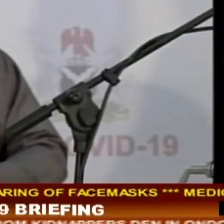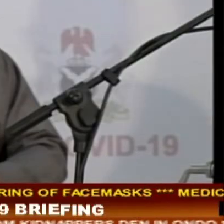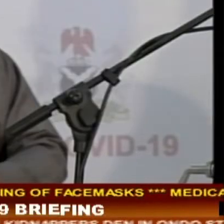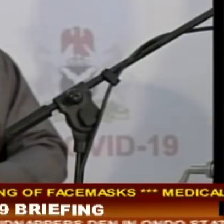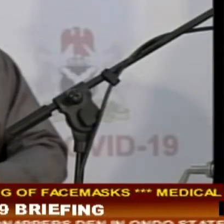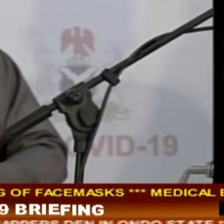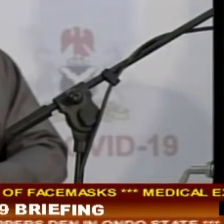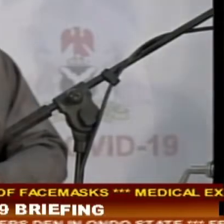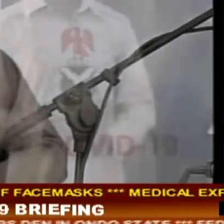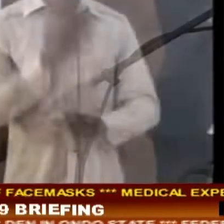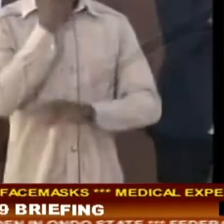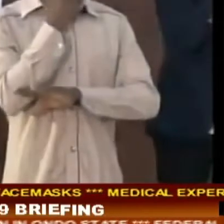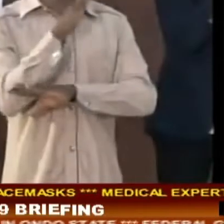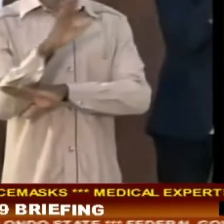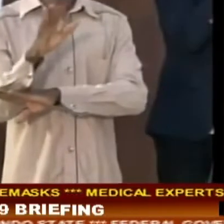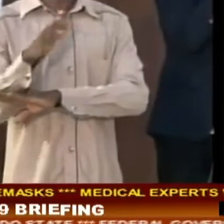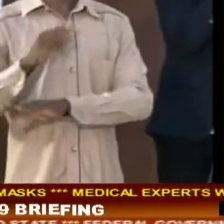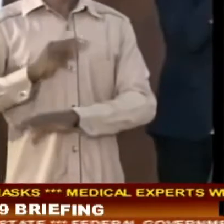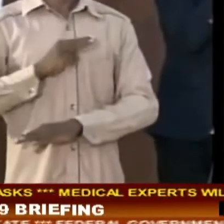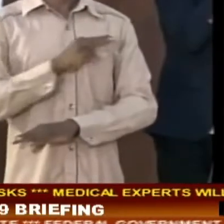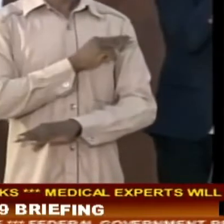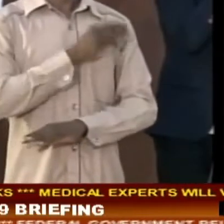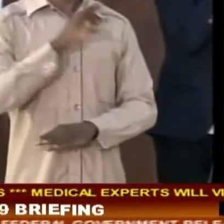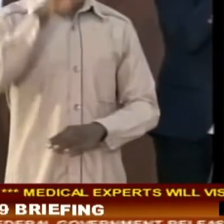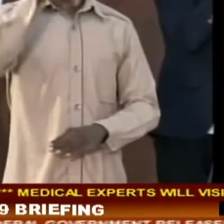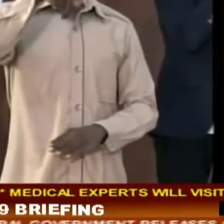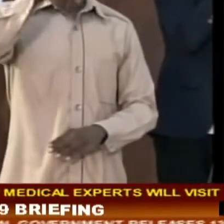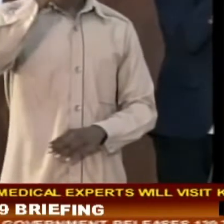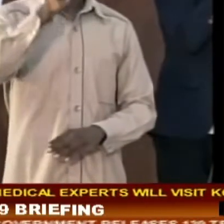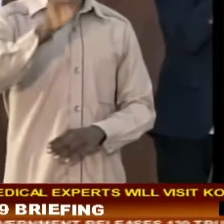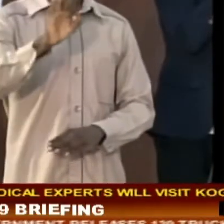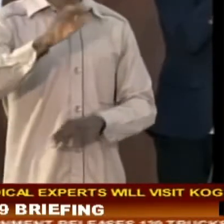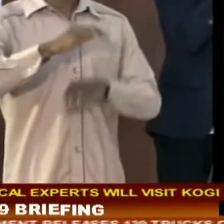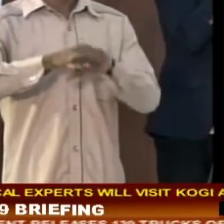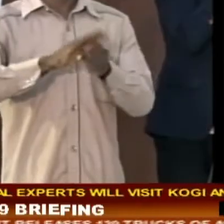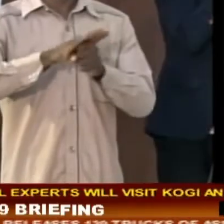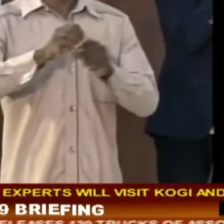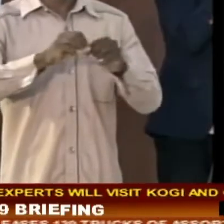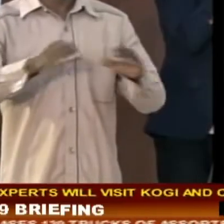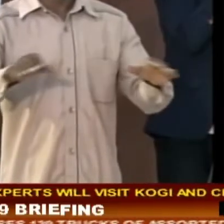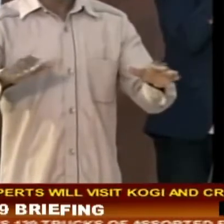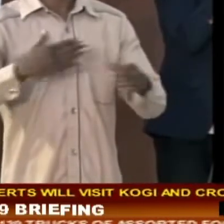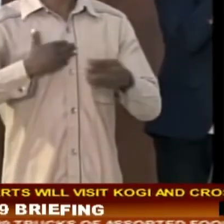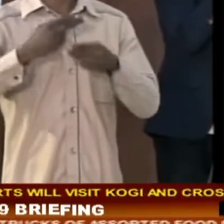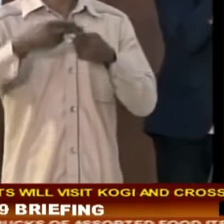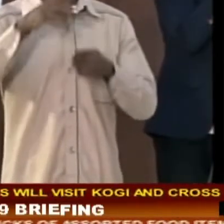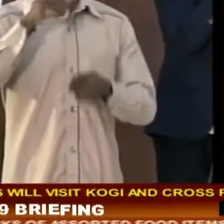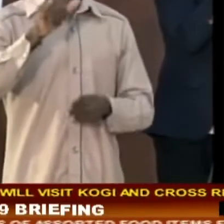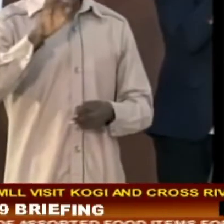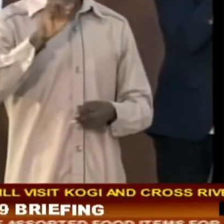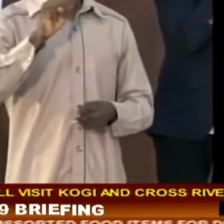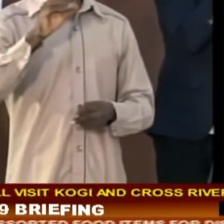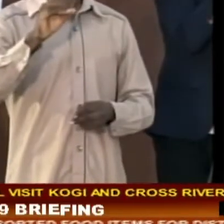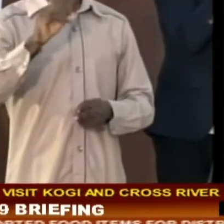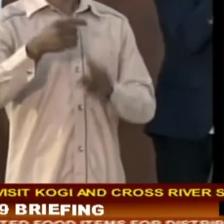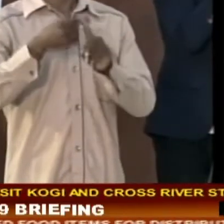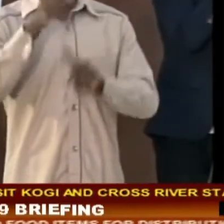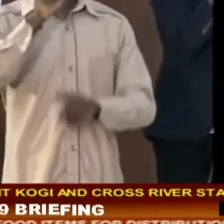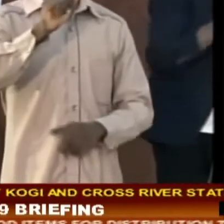you good afternoon members of the presidential tax force on covid-19 my name is Yi ad